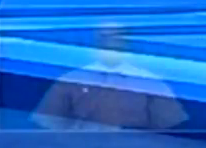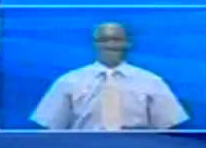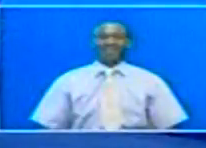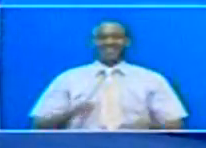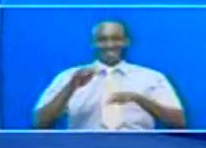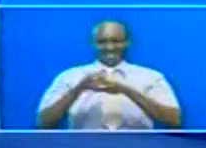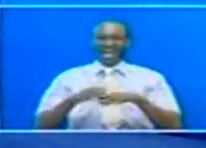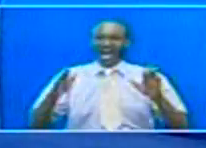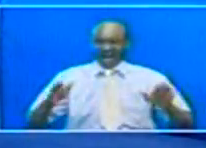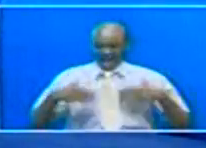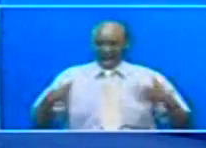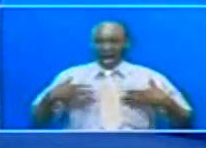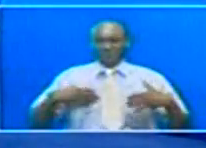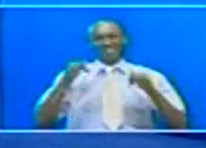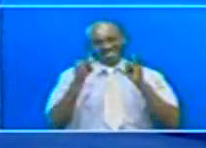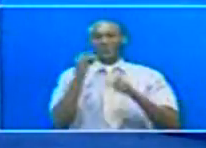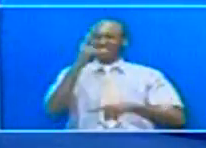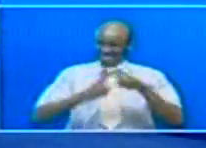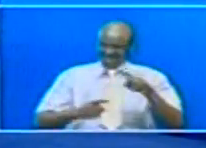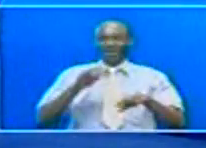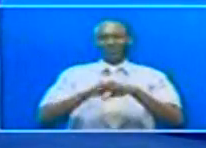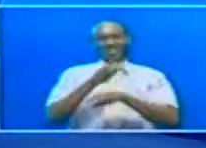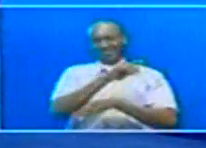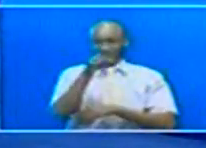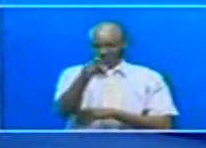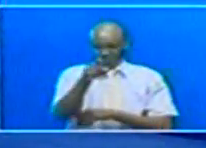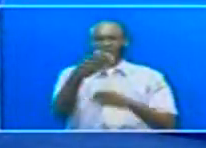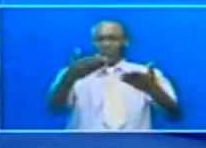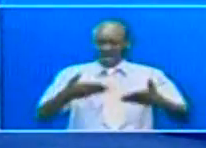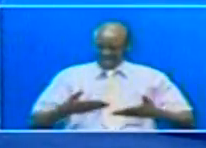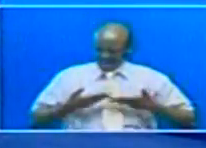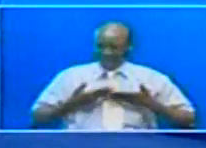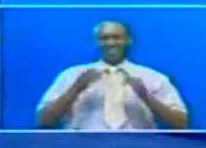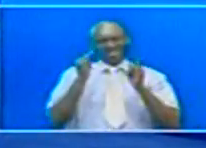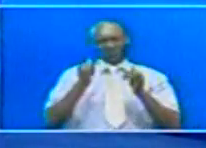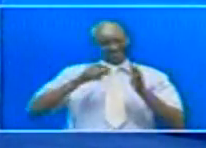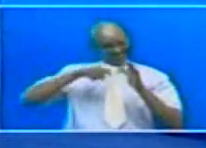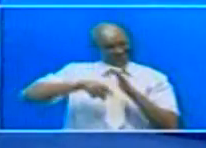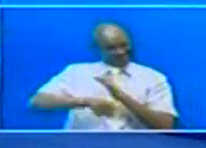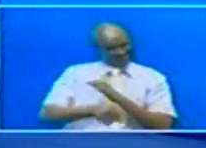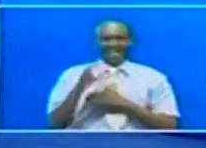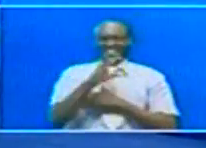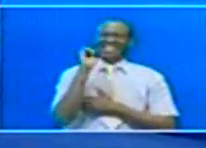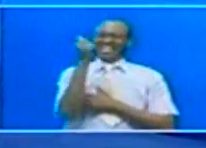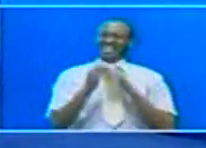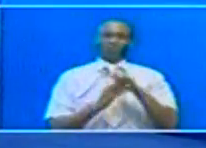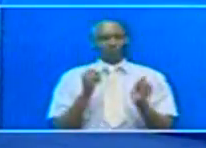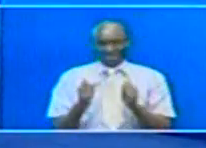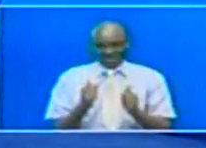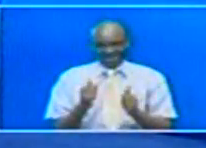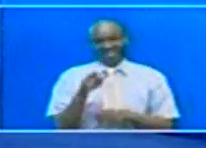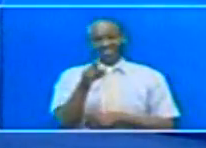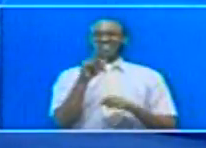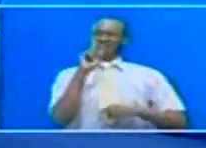Well, a very happy new year to you and a very good evening to you. Welcome to the most comprehensive bulletin in the country. It is our first